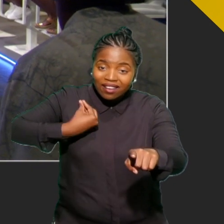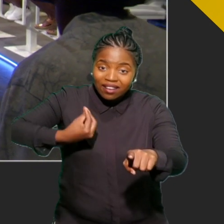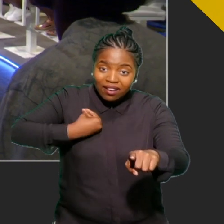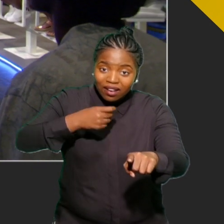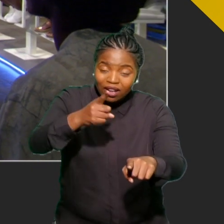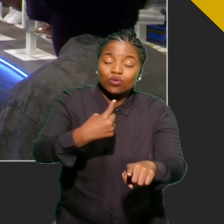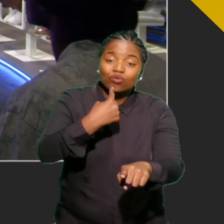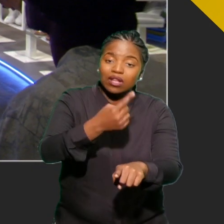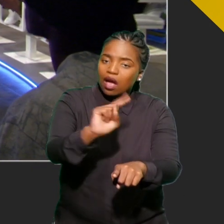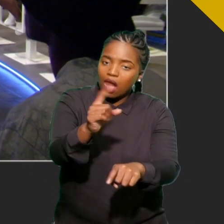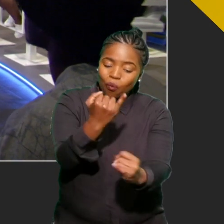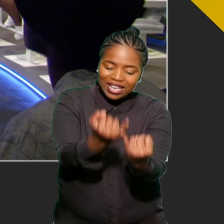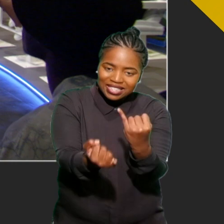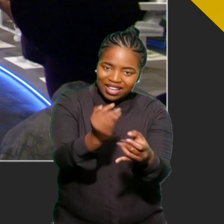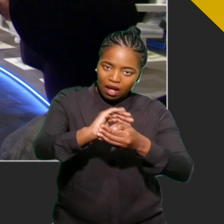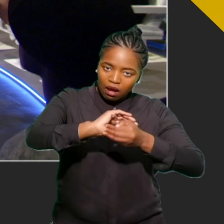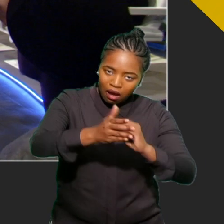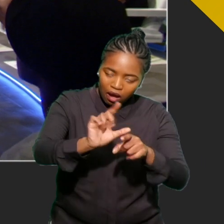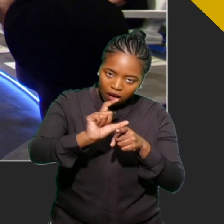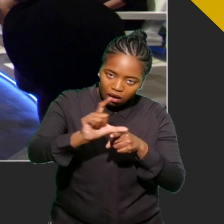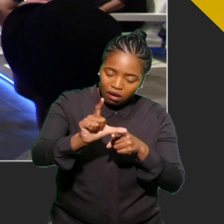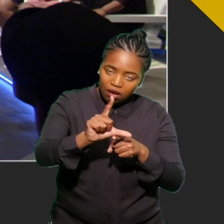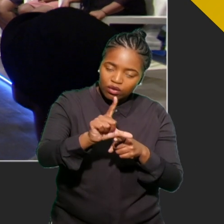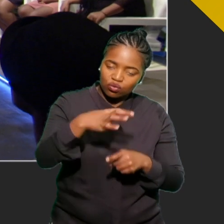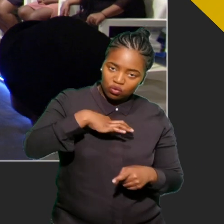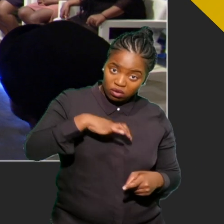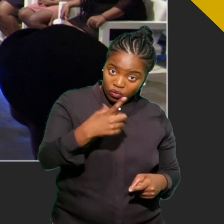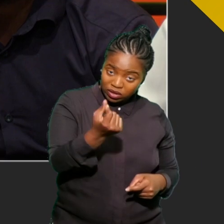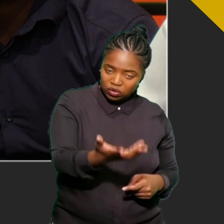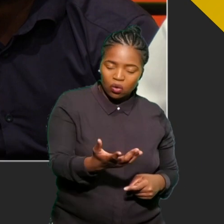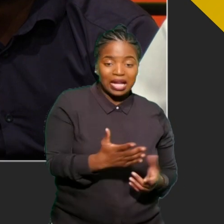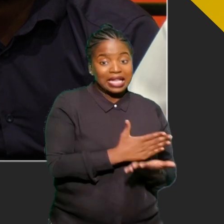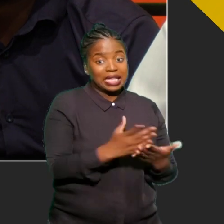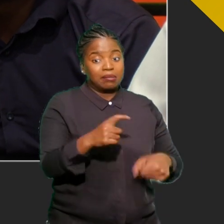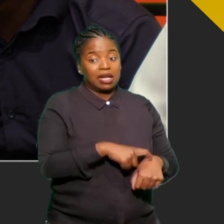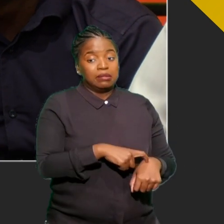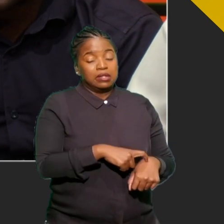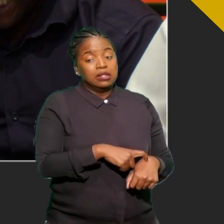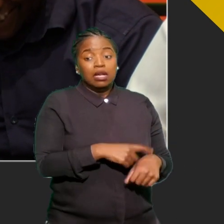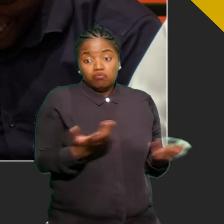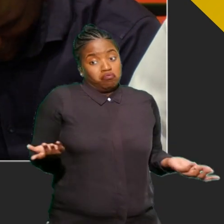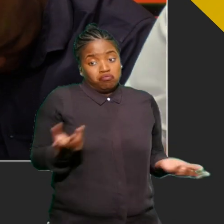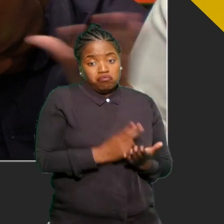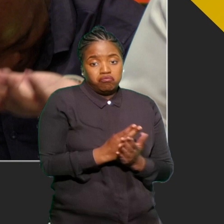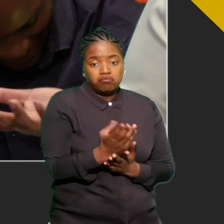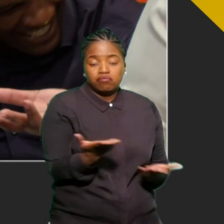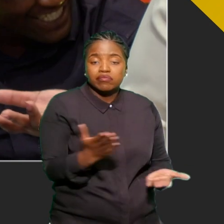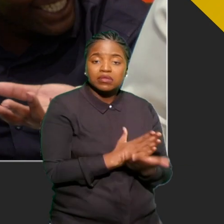safe and protected sex, and do you encourage it to the young girl? Yeah, sometimes. Okay? No,